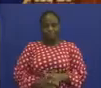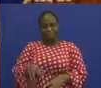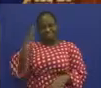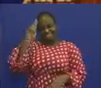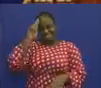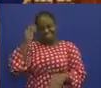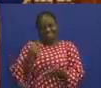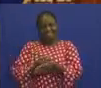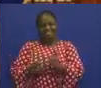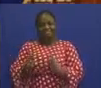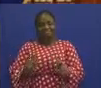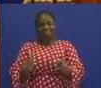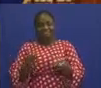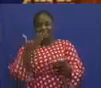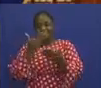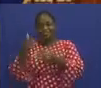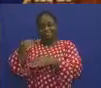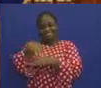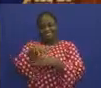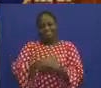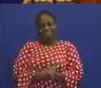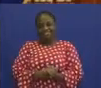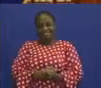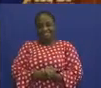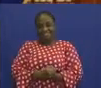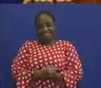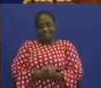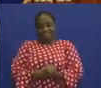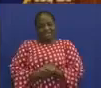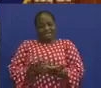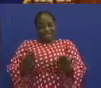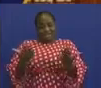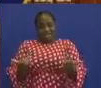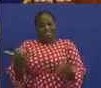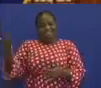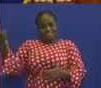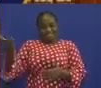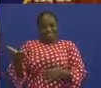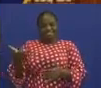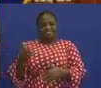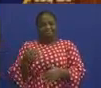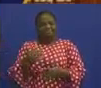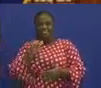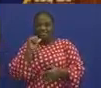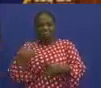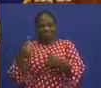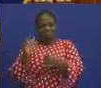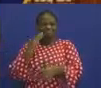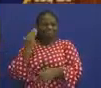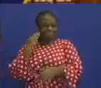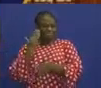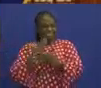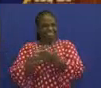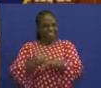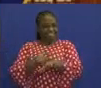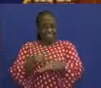Fellow Ghanaians, good evening. I've not come into your homes for some time because